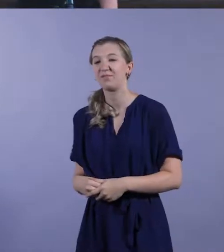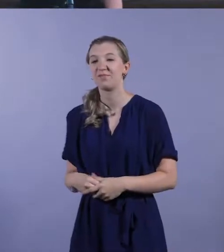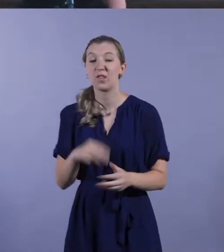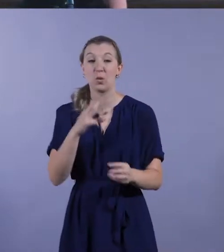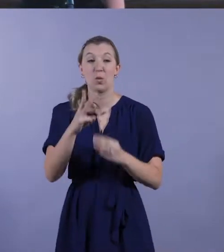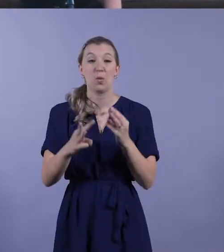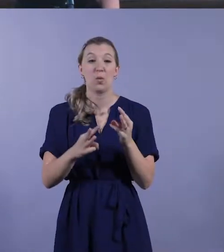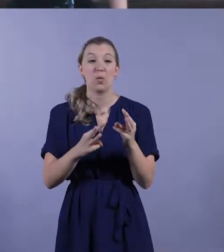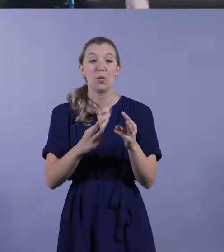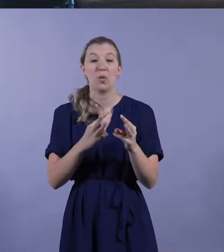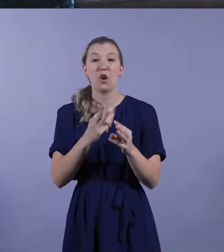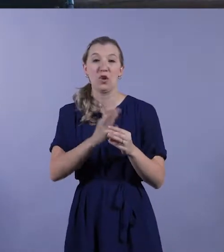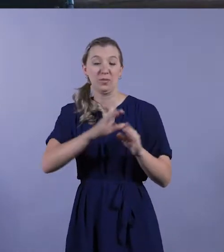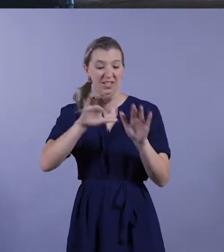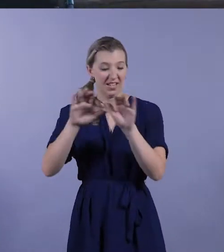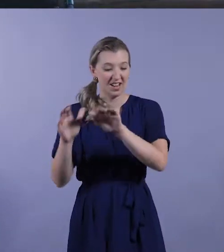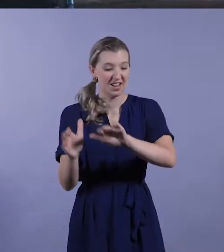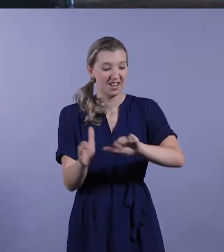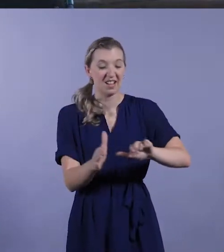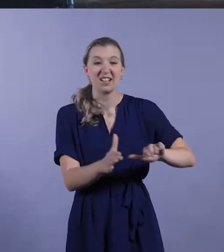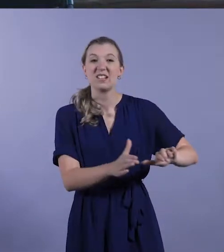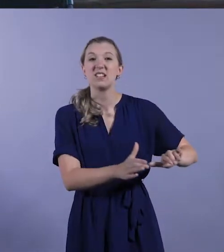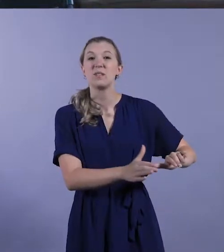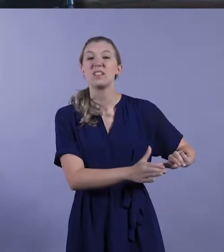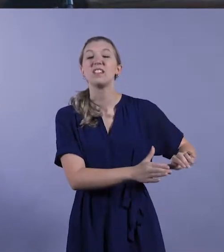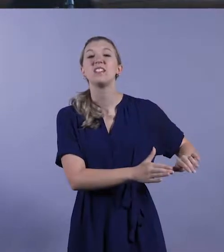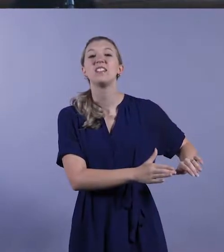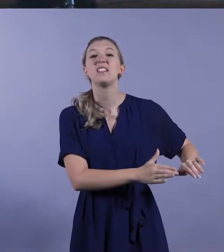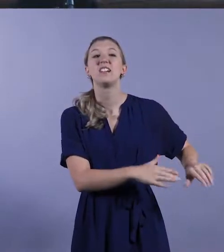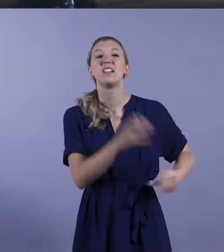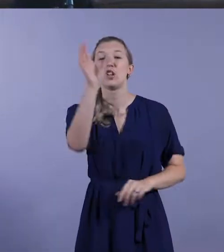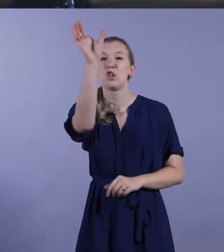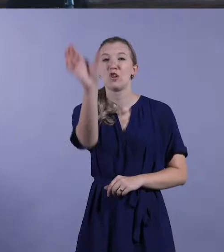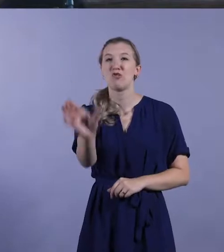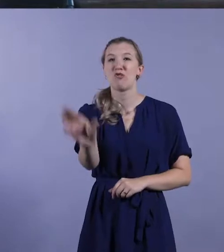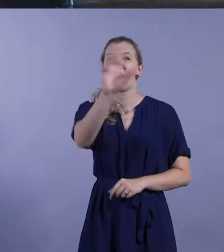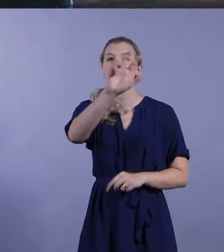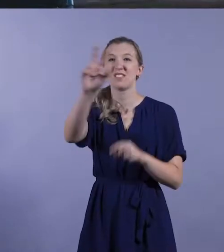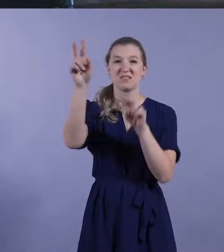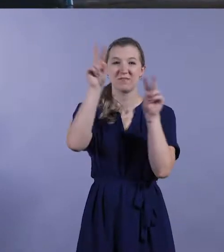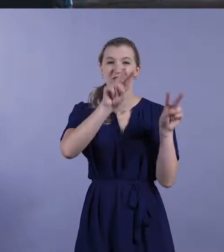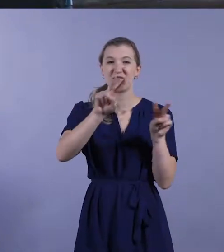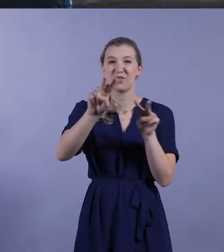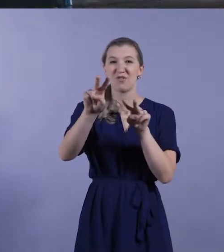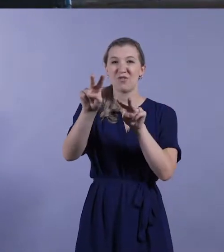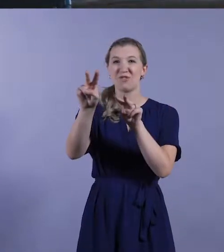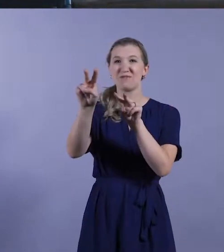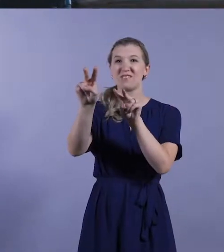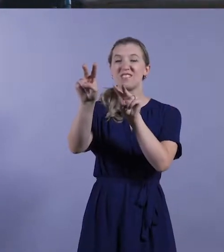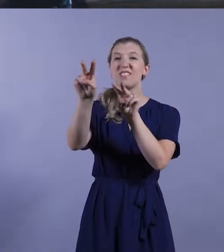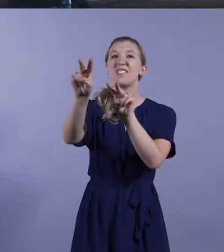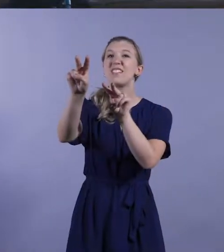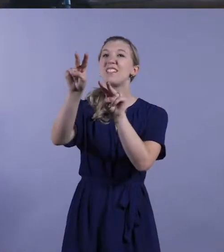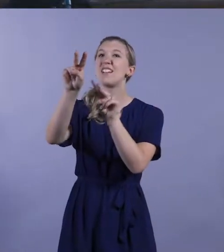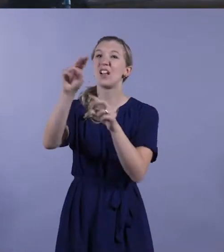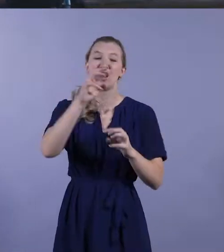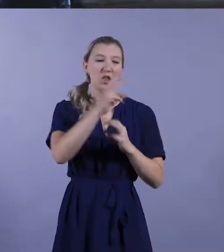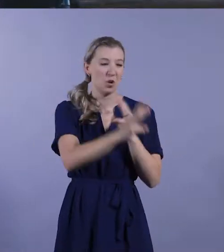World behind me, the world behind me, the cross before